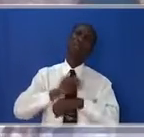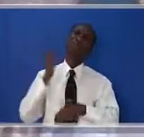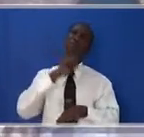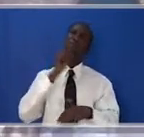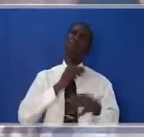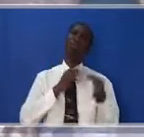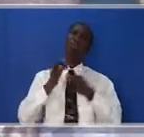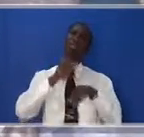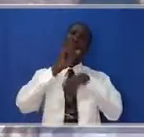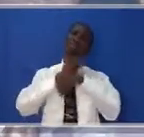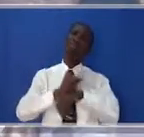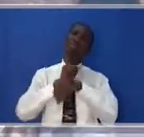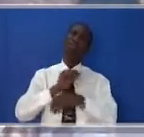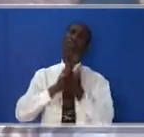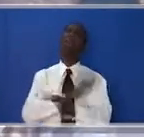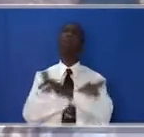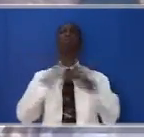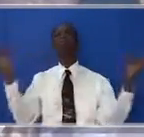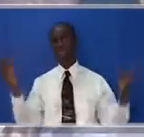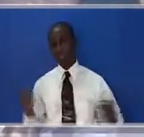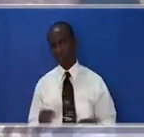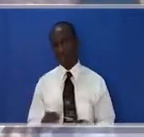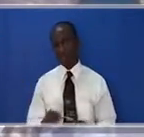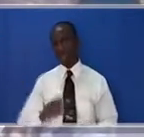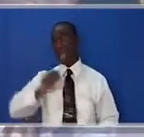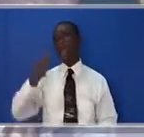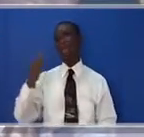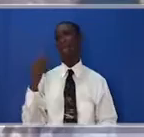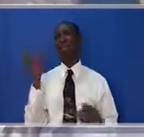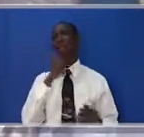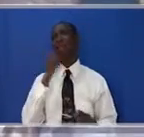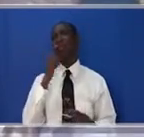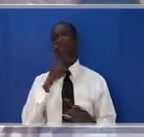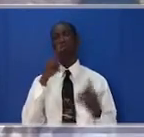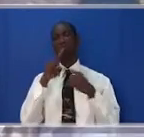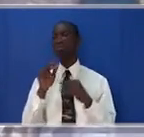omonye nokwarefo omonye yankopon na asoma won